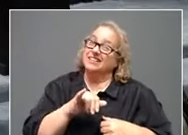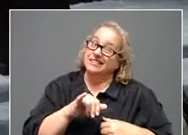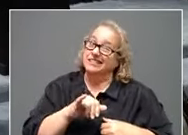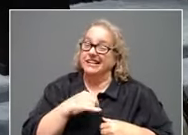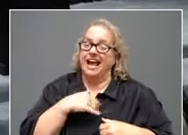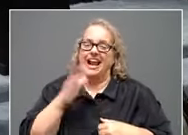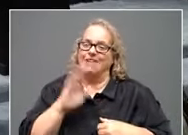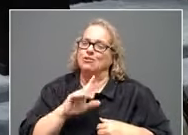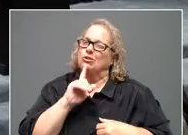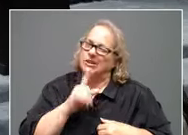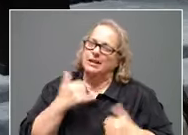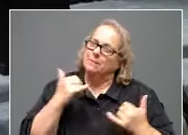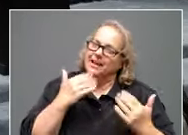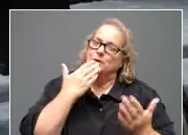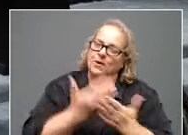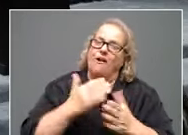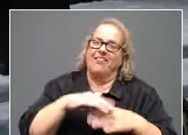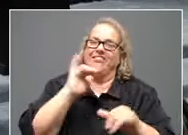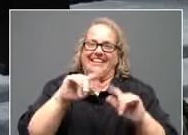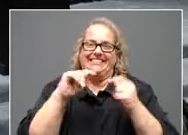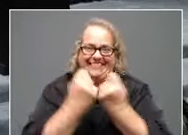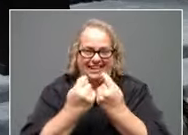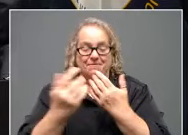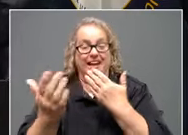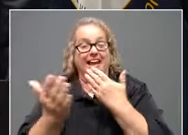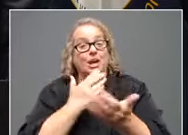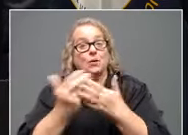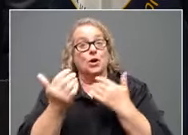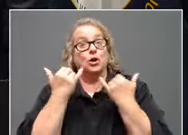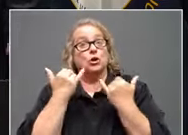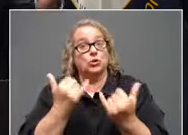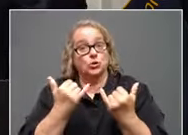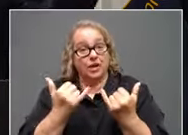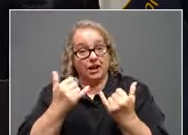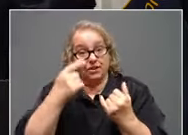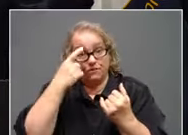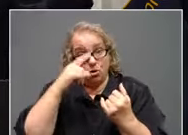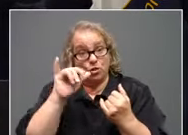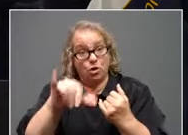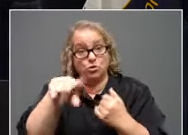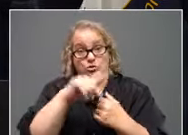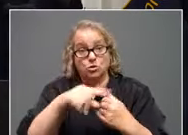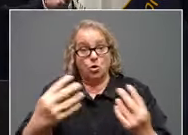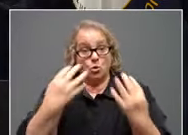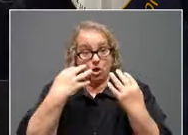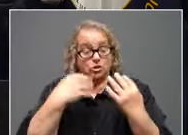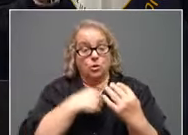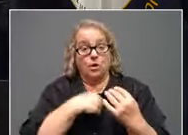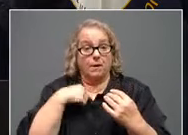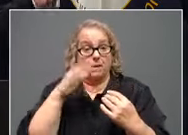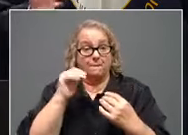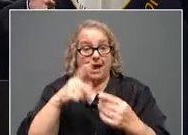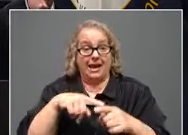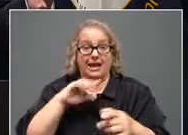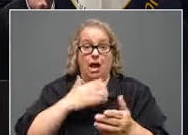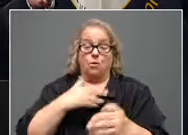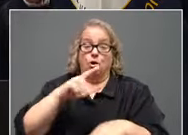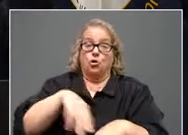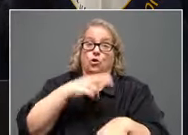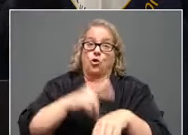on that team. All right, so today, for those watching, we are back in our normal briefing